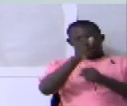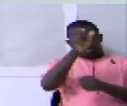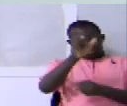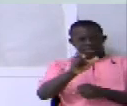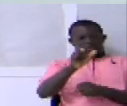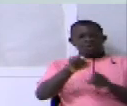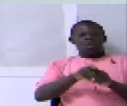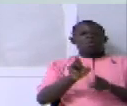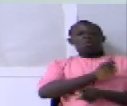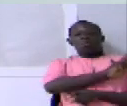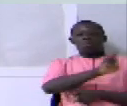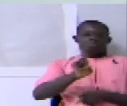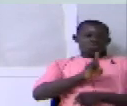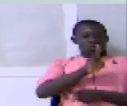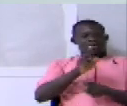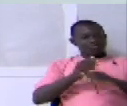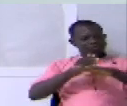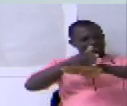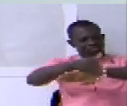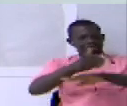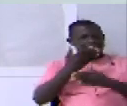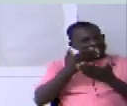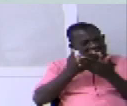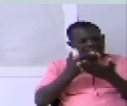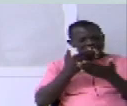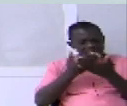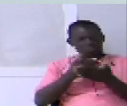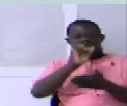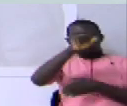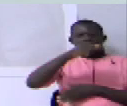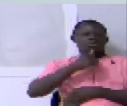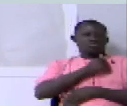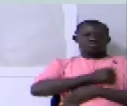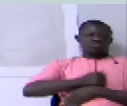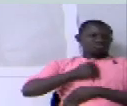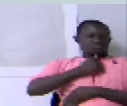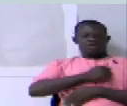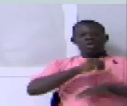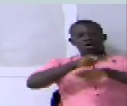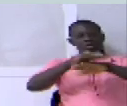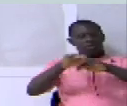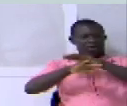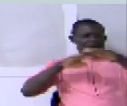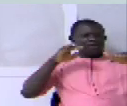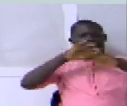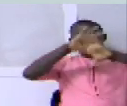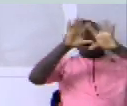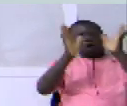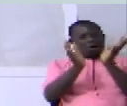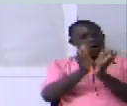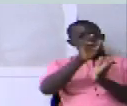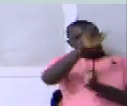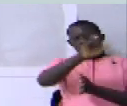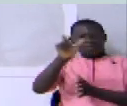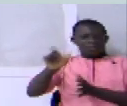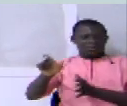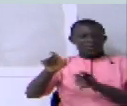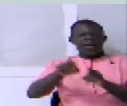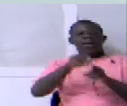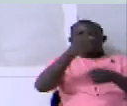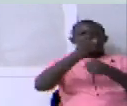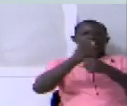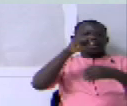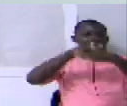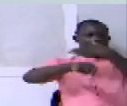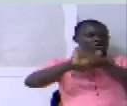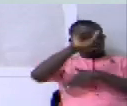we continue to plead for your mercy on behalf of all humankind created in your image and in